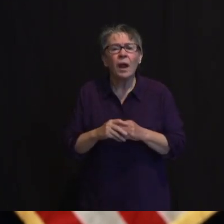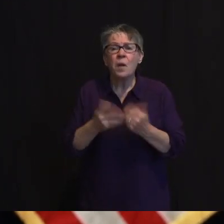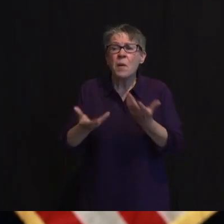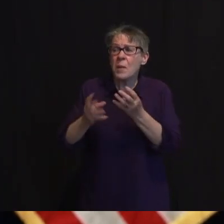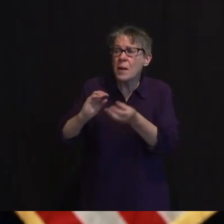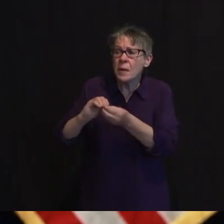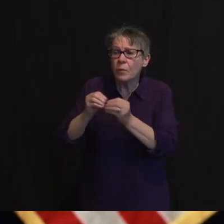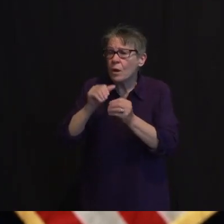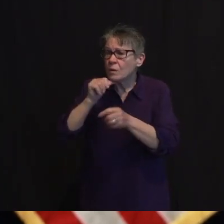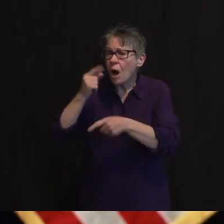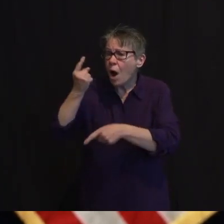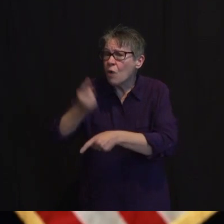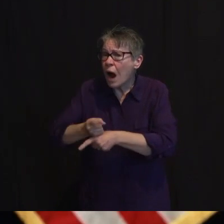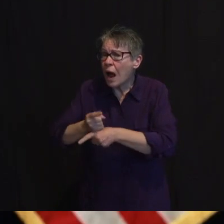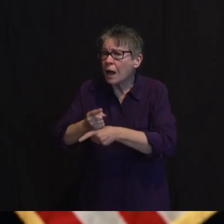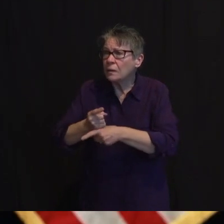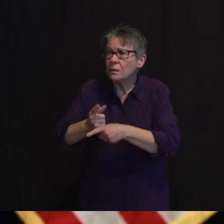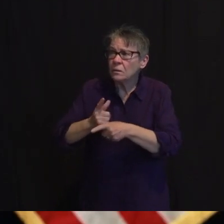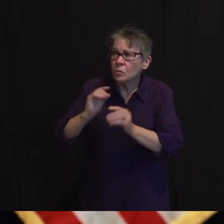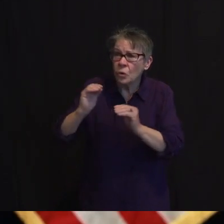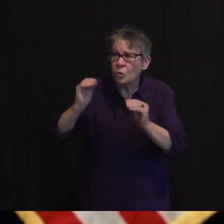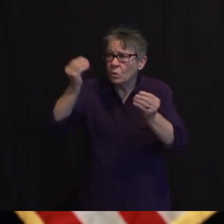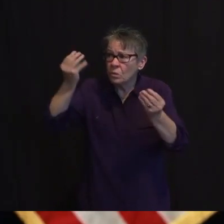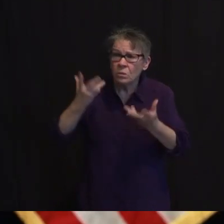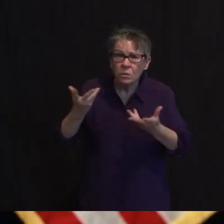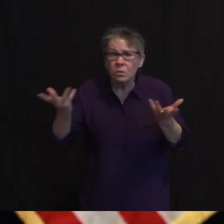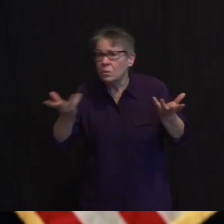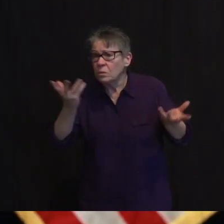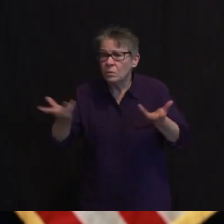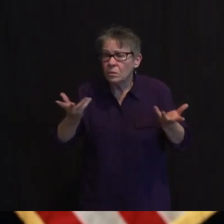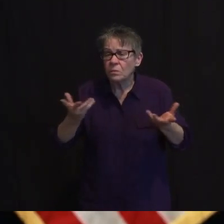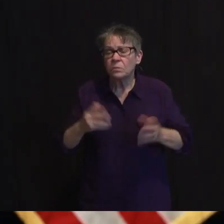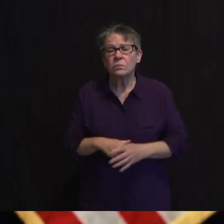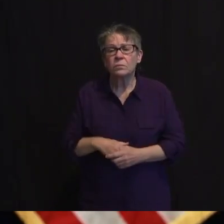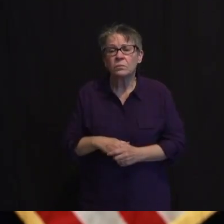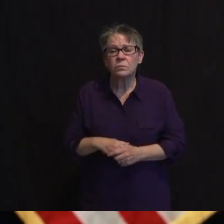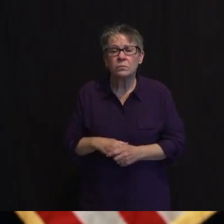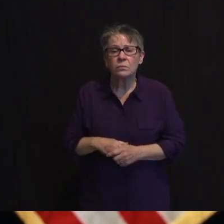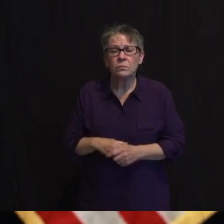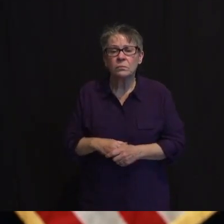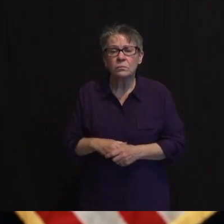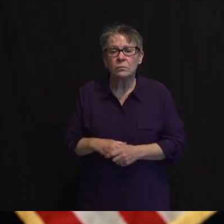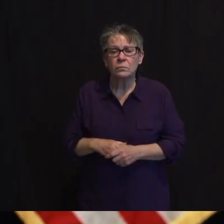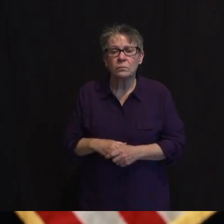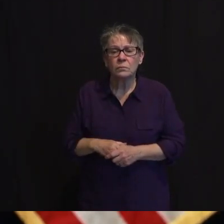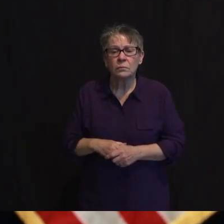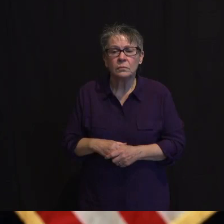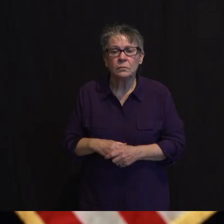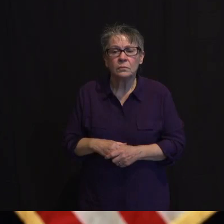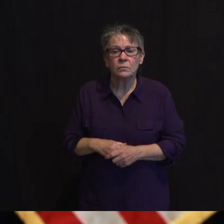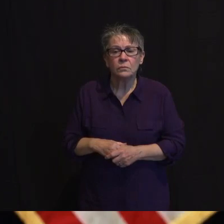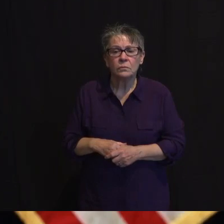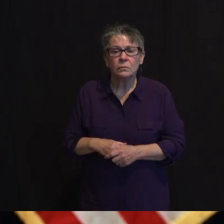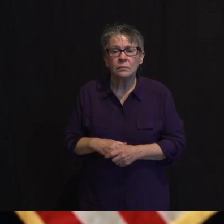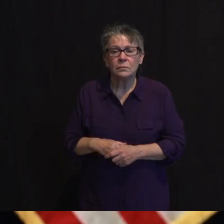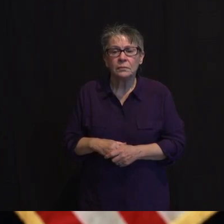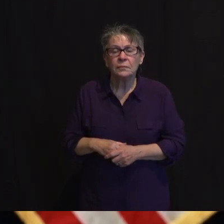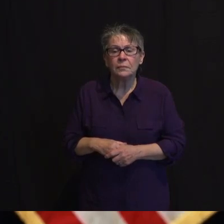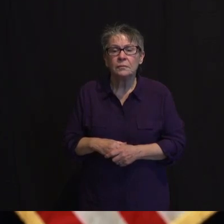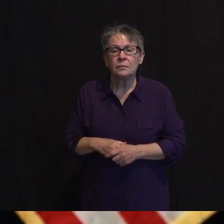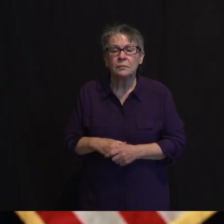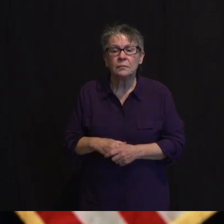things, we're hearing a lot of concern about staffing at hospitals from CEOs. The Colonel gives us a count of numbers of police and troopers